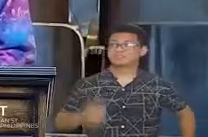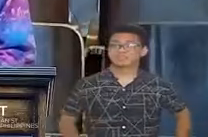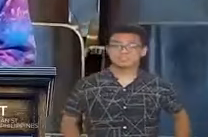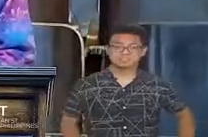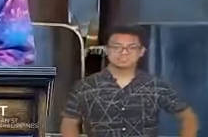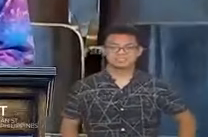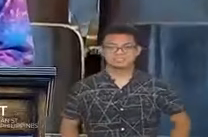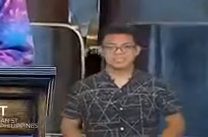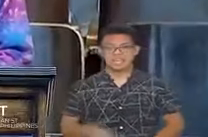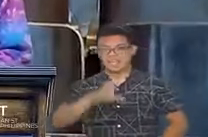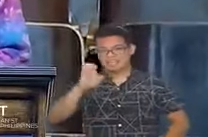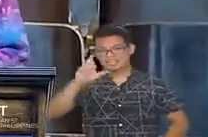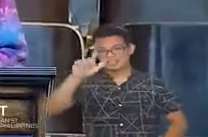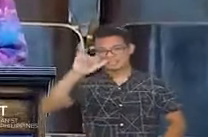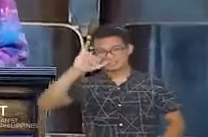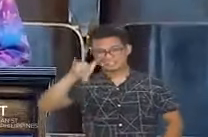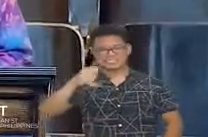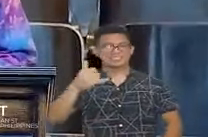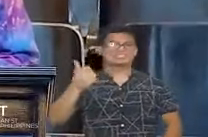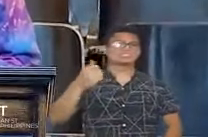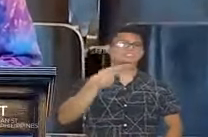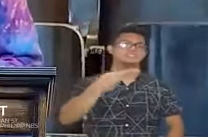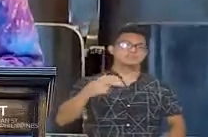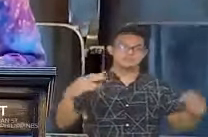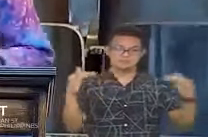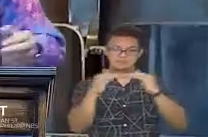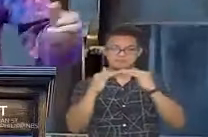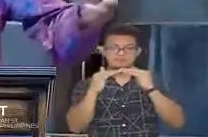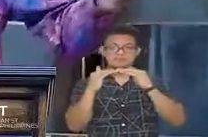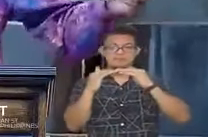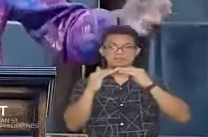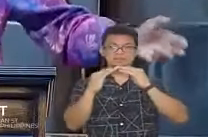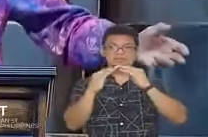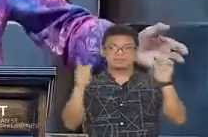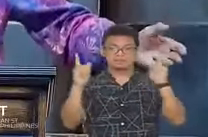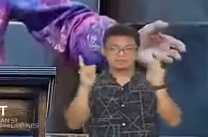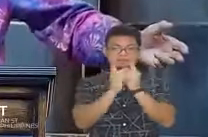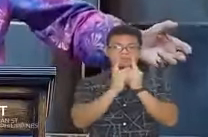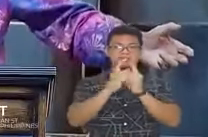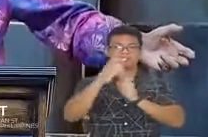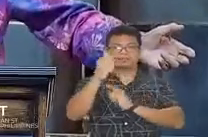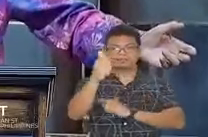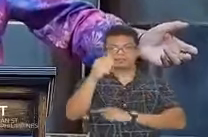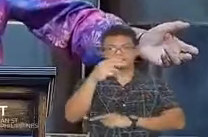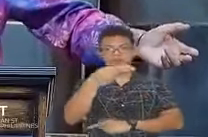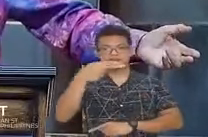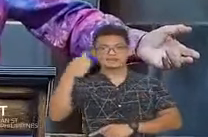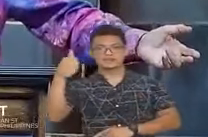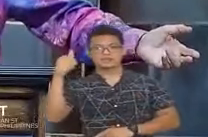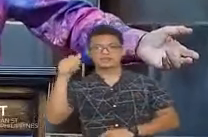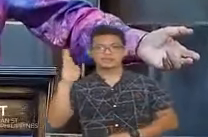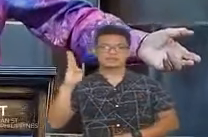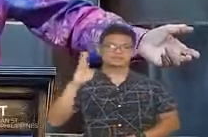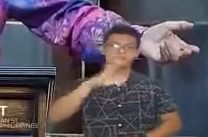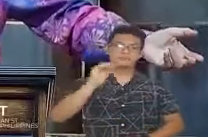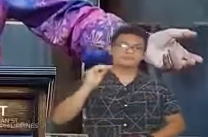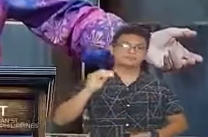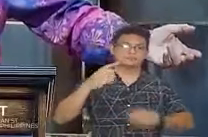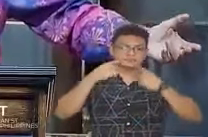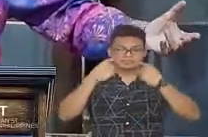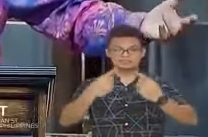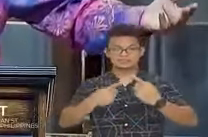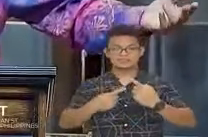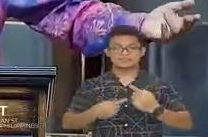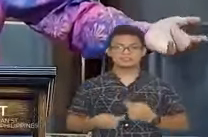And Elijah met Ahab, and he said this, Ahab said to Elijah, and Ahab